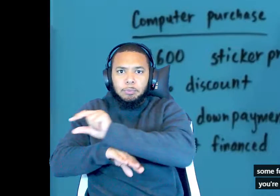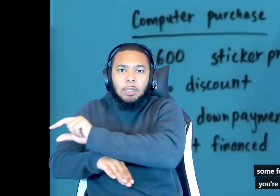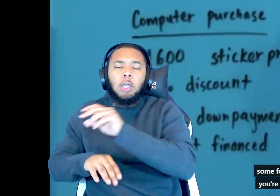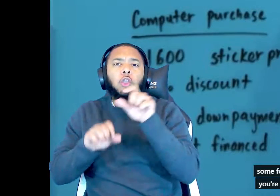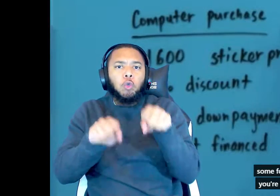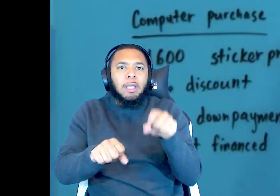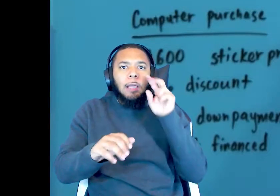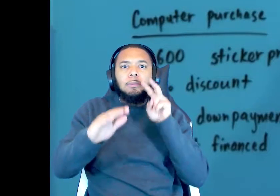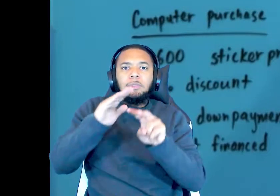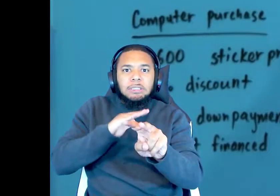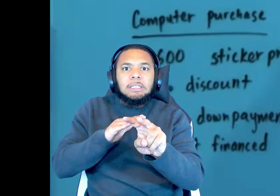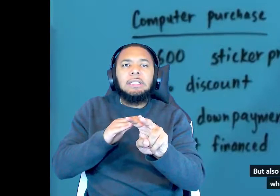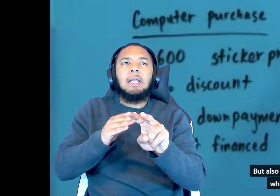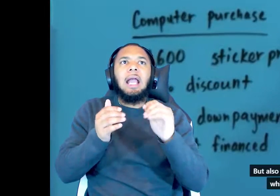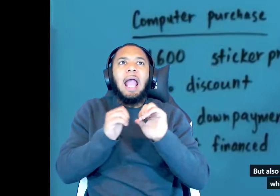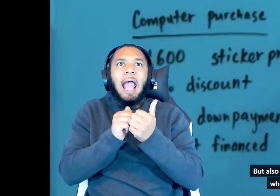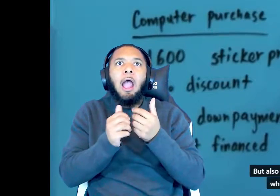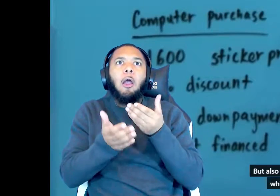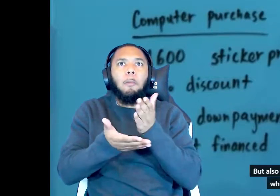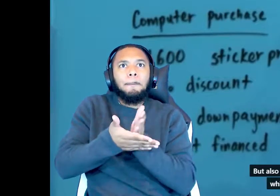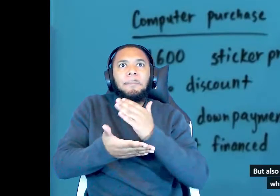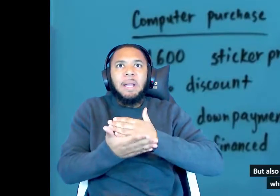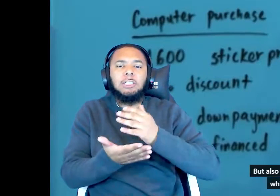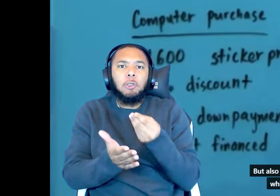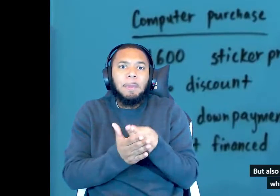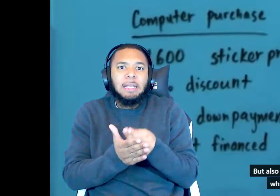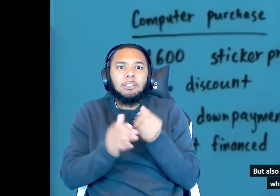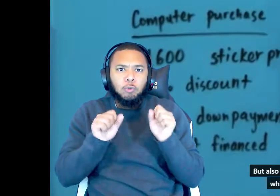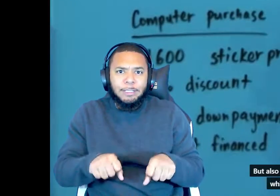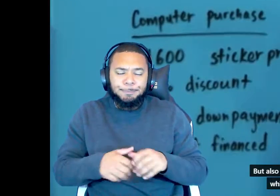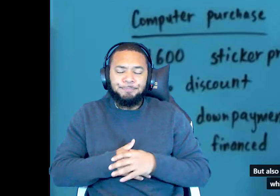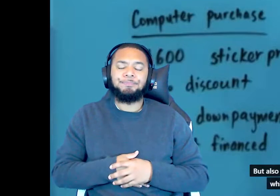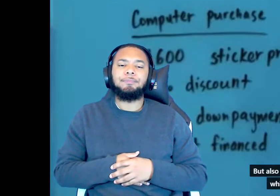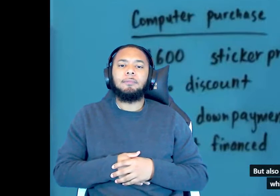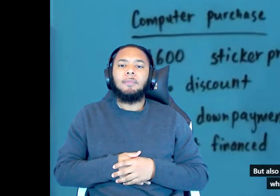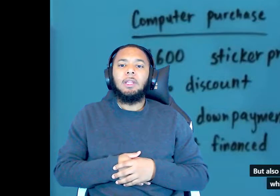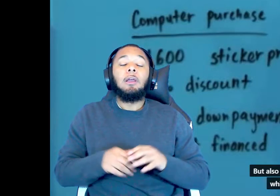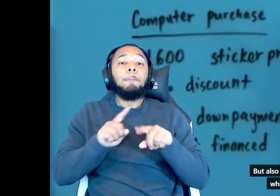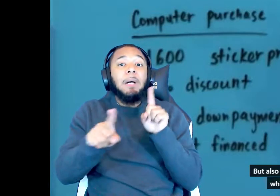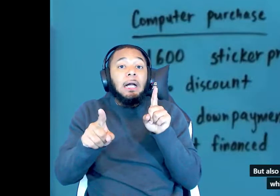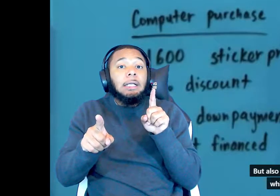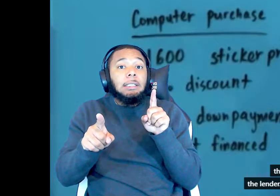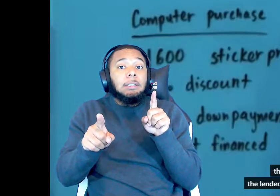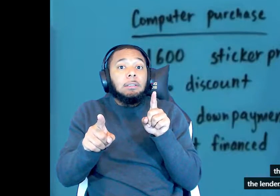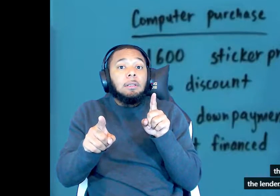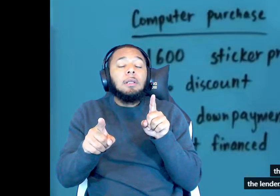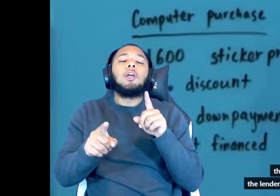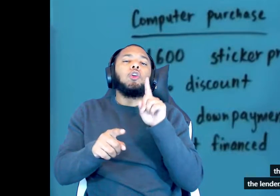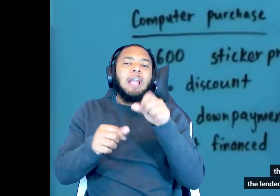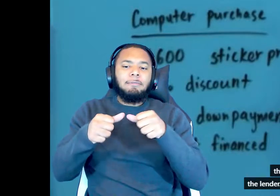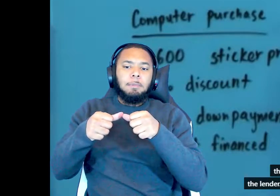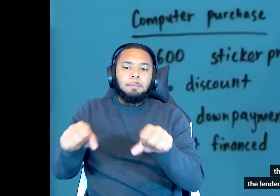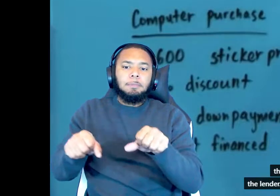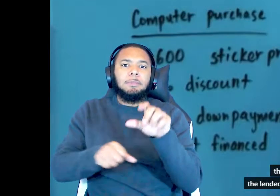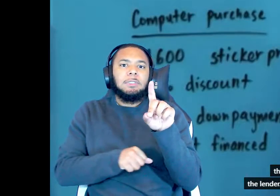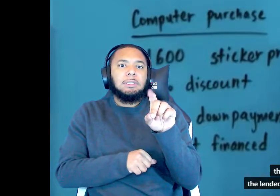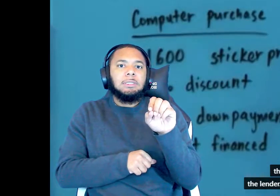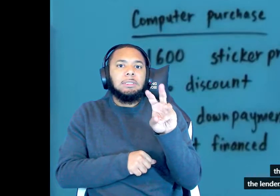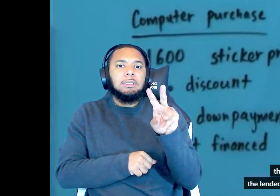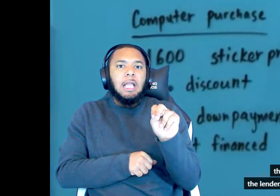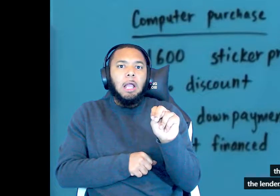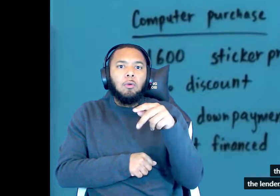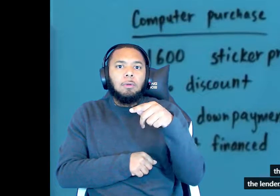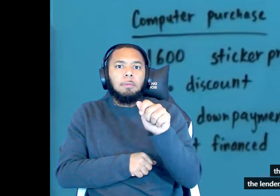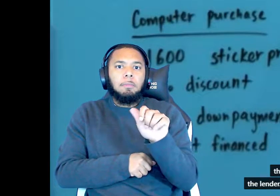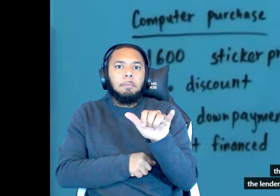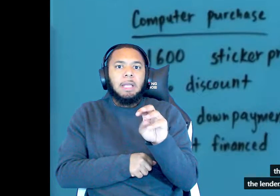going to have that payment there. But it also usually includes a down payment, which is a small amount of cash that you have on hand to pay